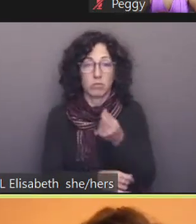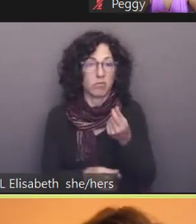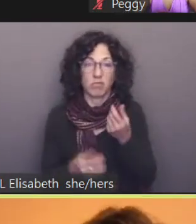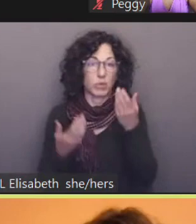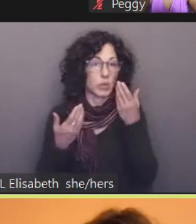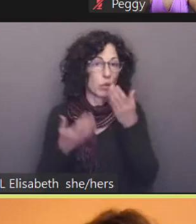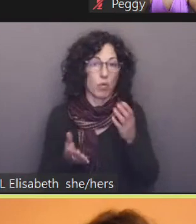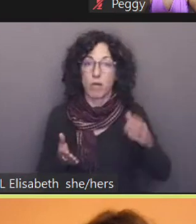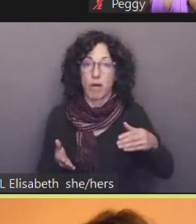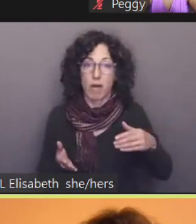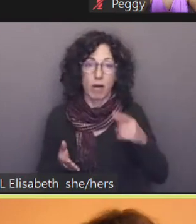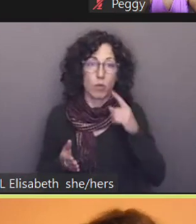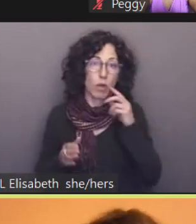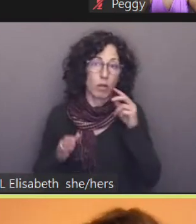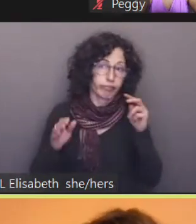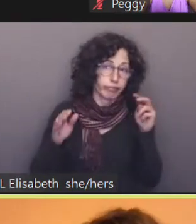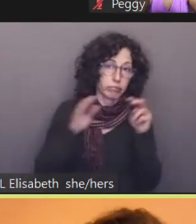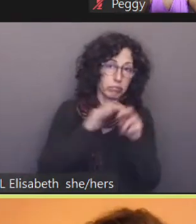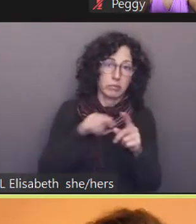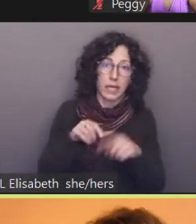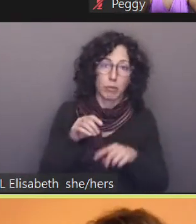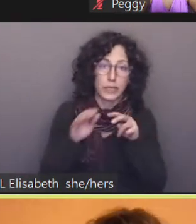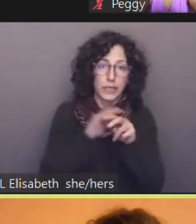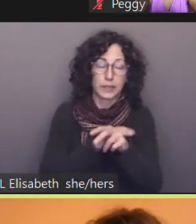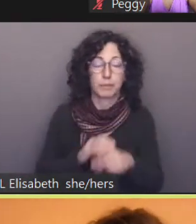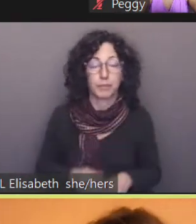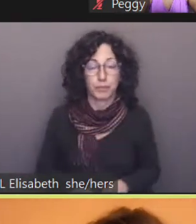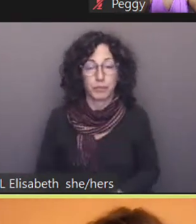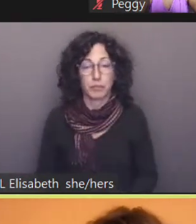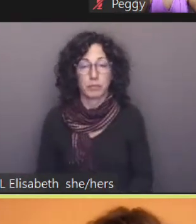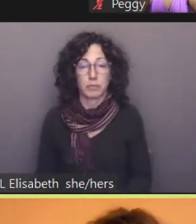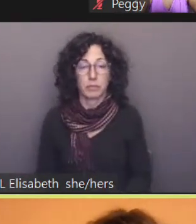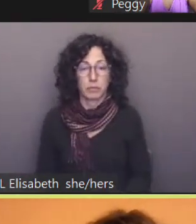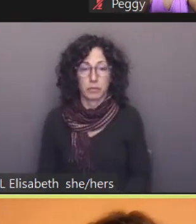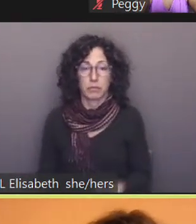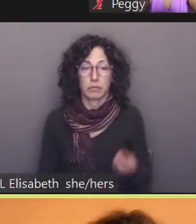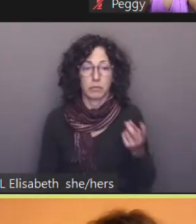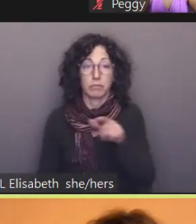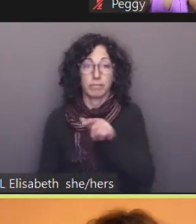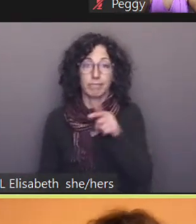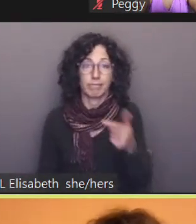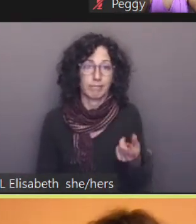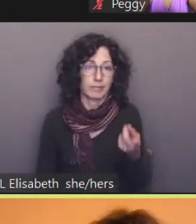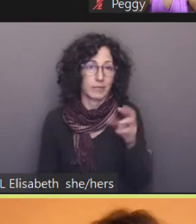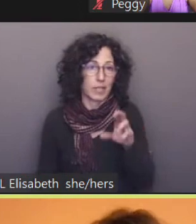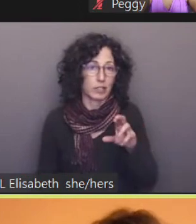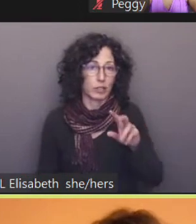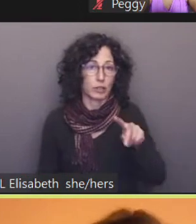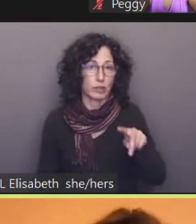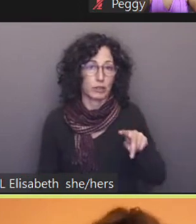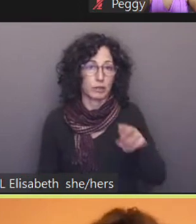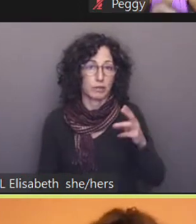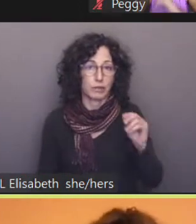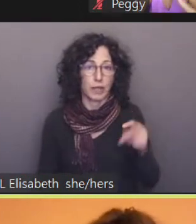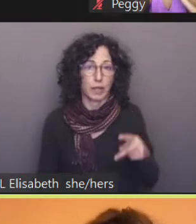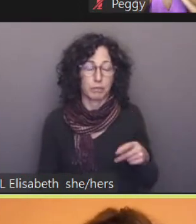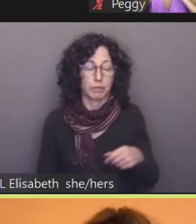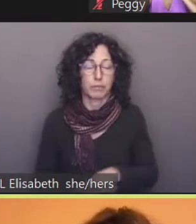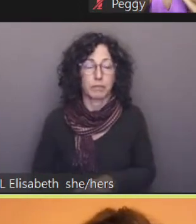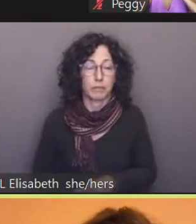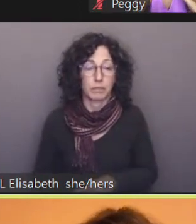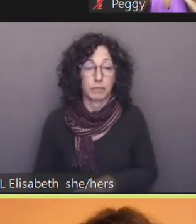Thank you. Dr. Phillip, the next question is for you. Which children can get a vaccine in